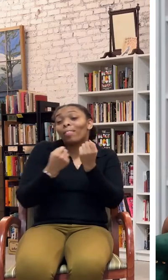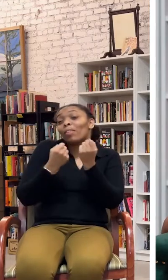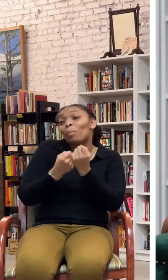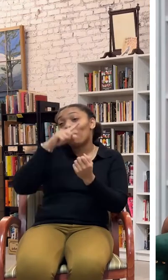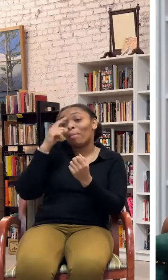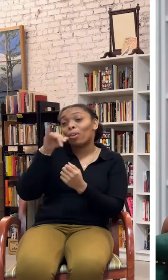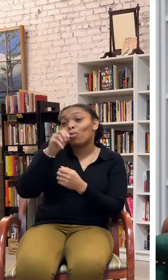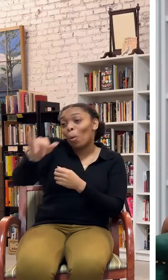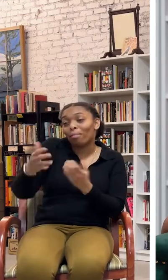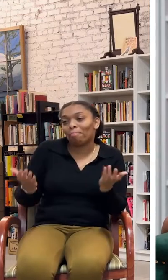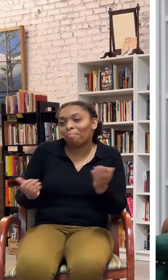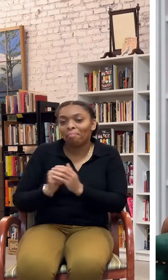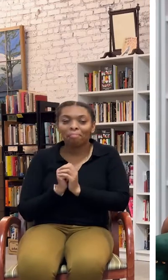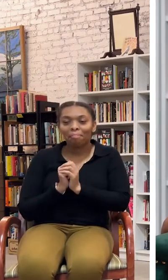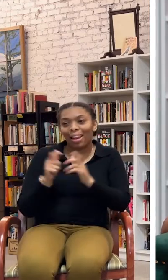giant corporation.